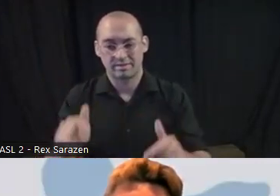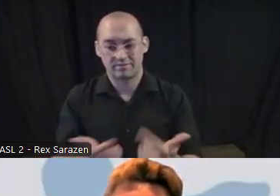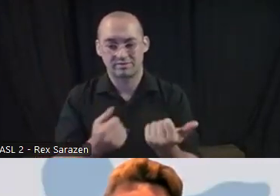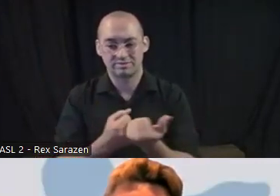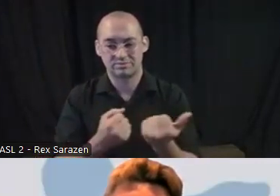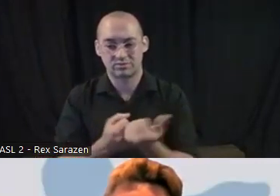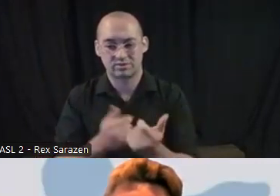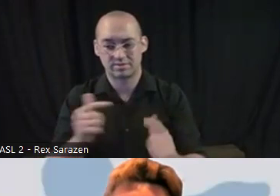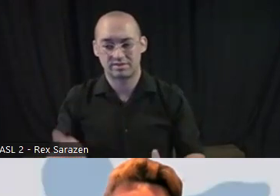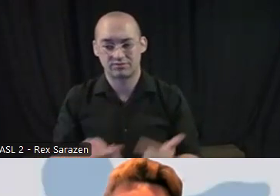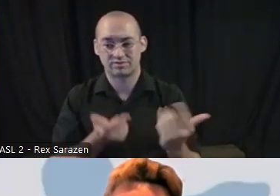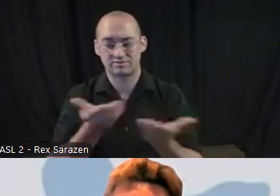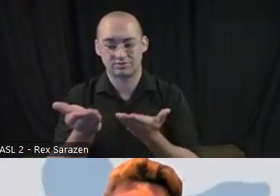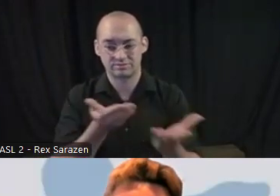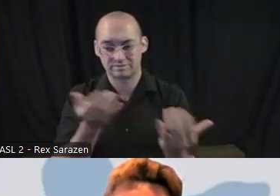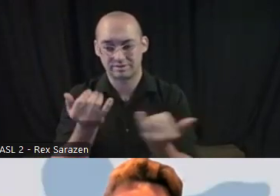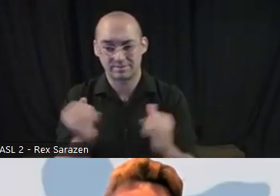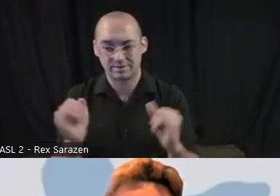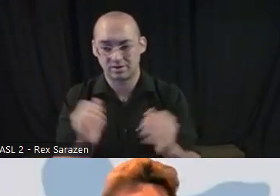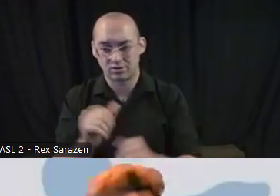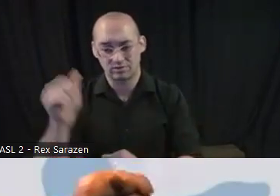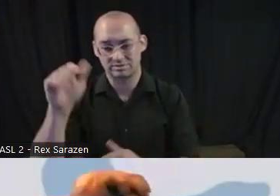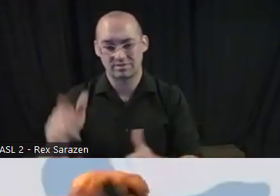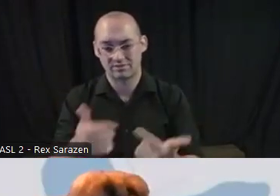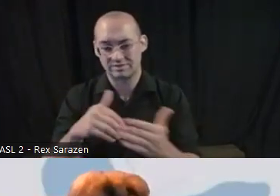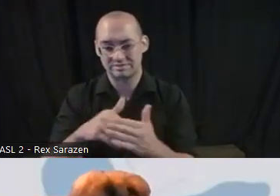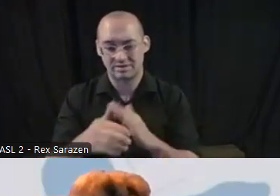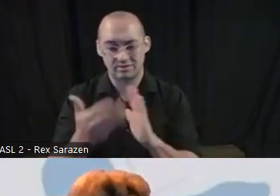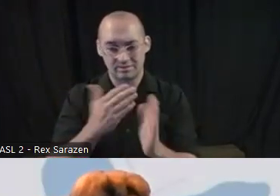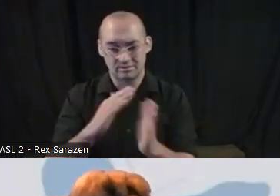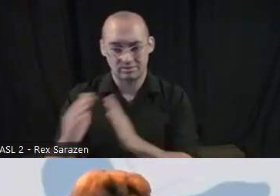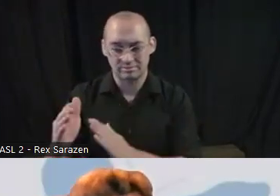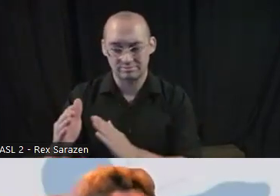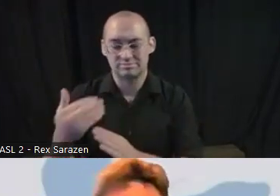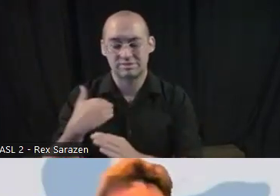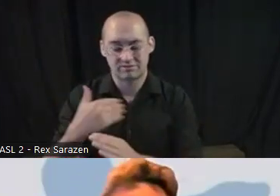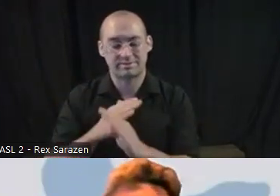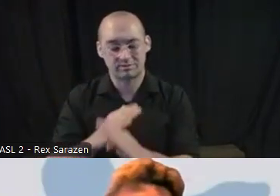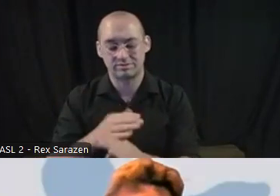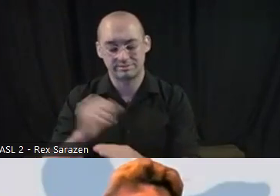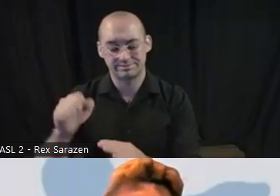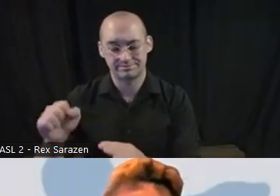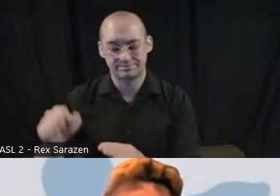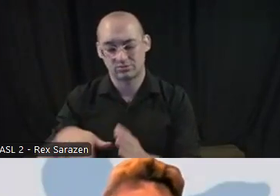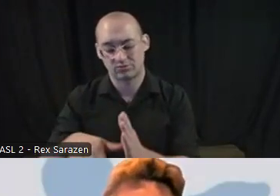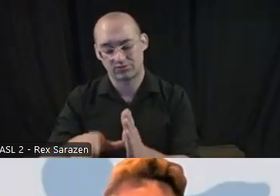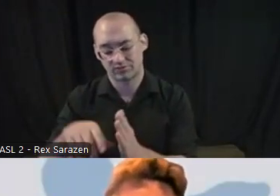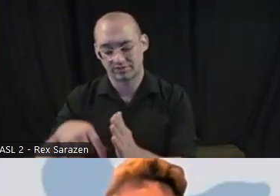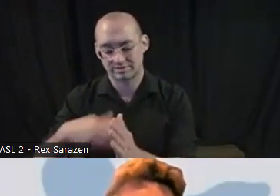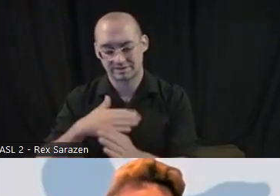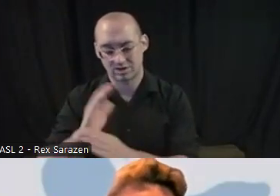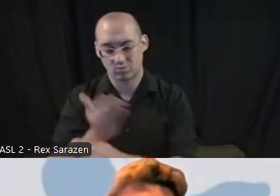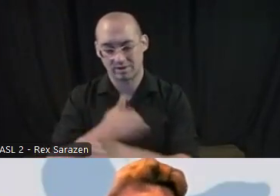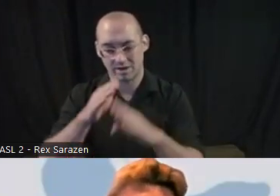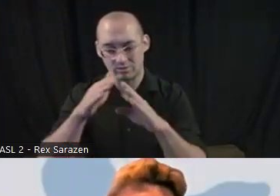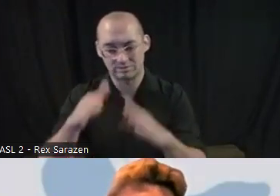adults who live in the community. And there are barriers. I reviewed this in our housing subcommittee, I